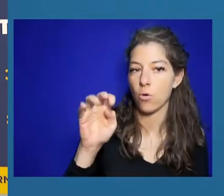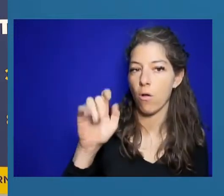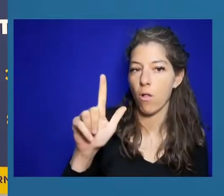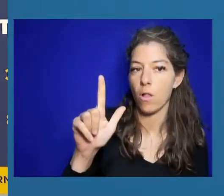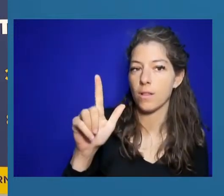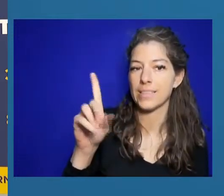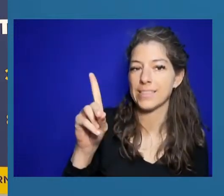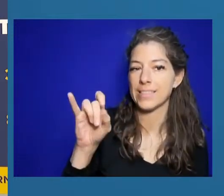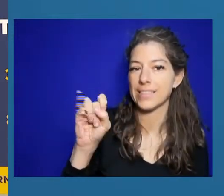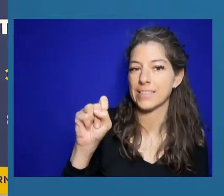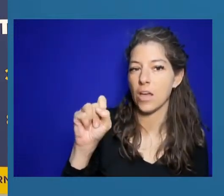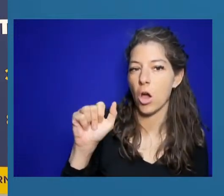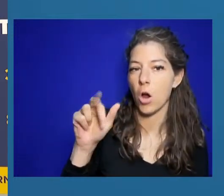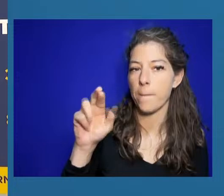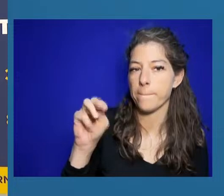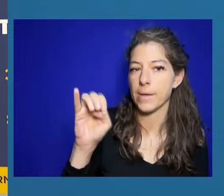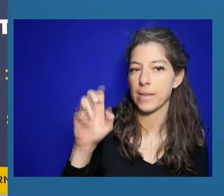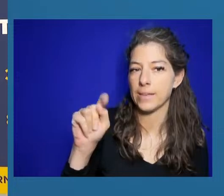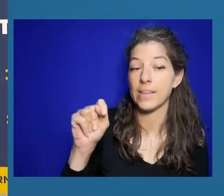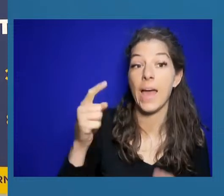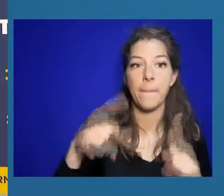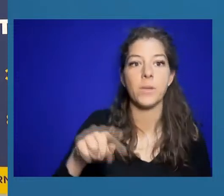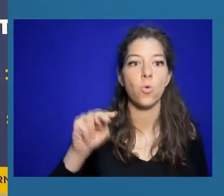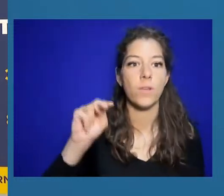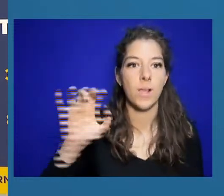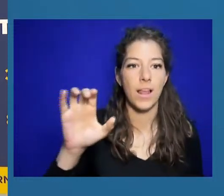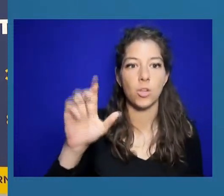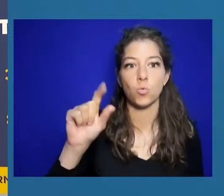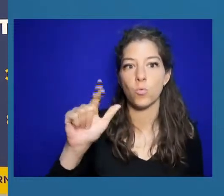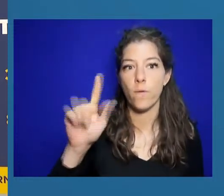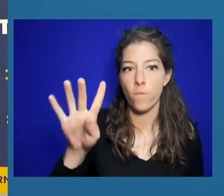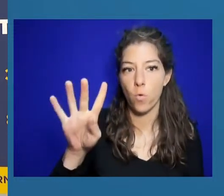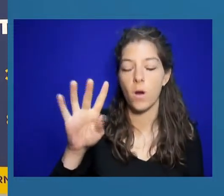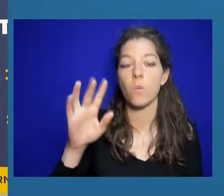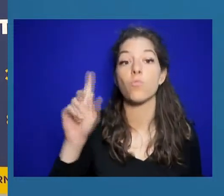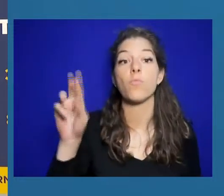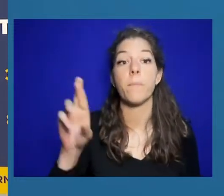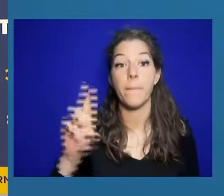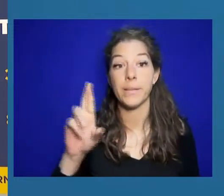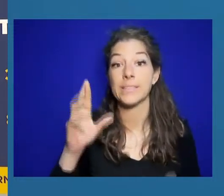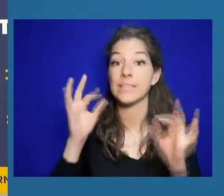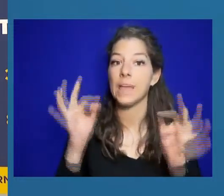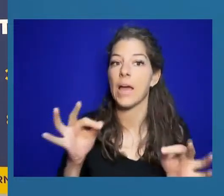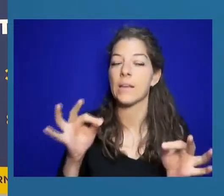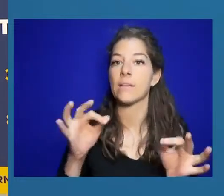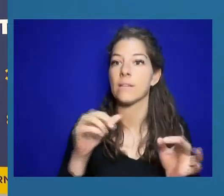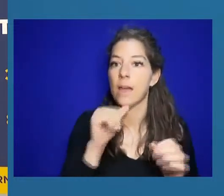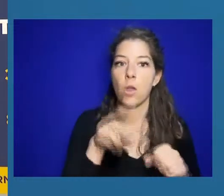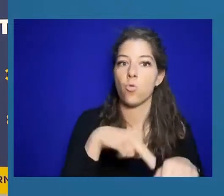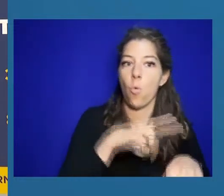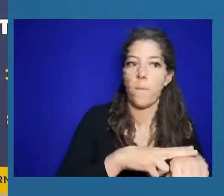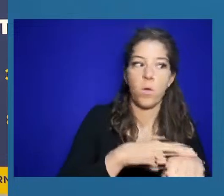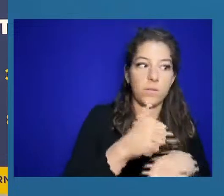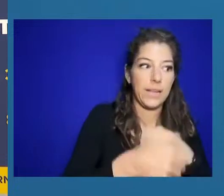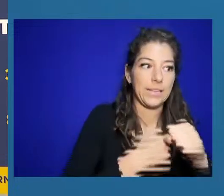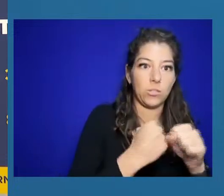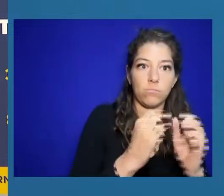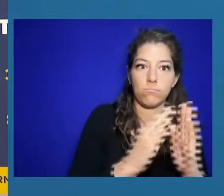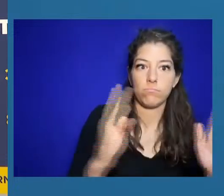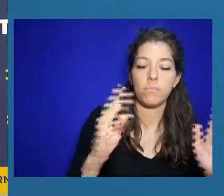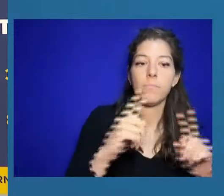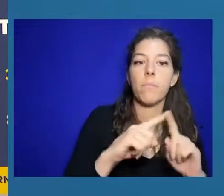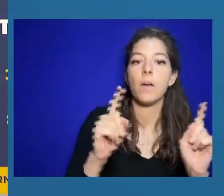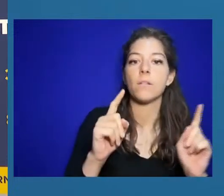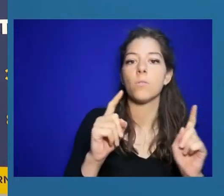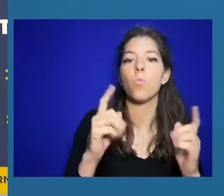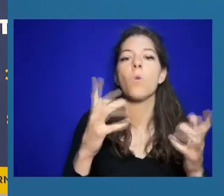North Carolina in 2024. The Republicans decided, not within the normal 10-year cycle for redistricting, but that is, well, what has